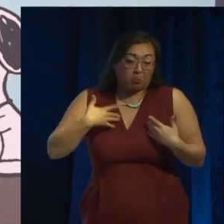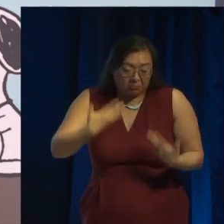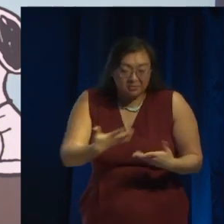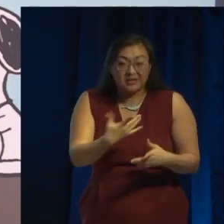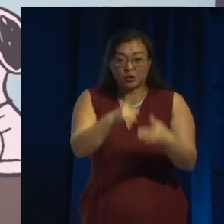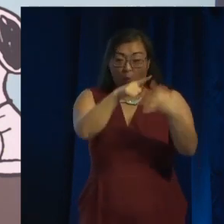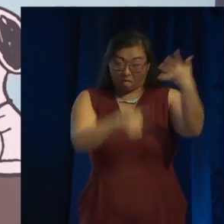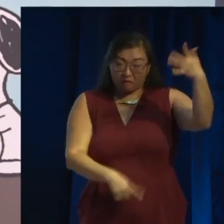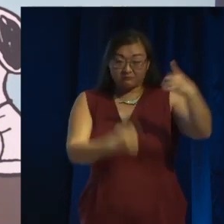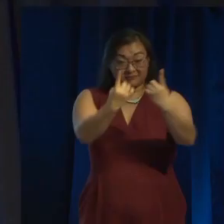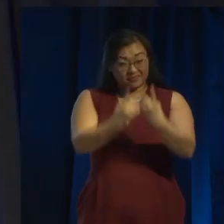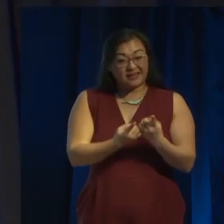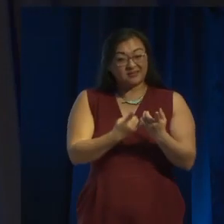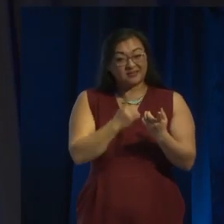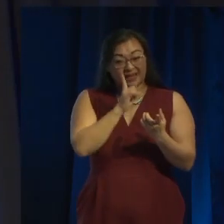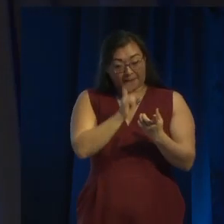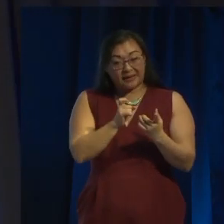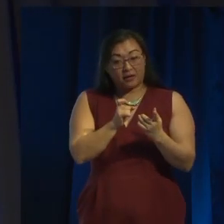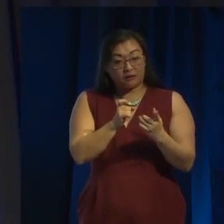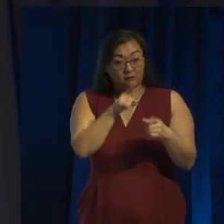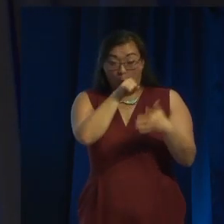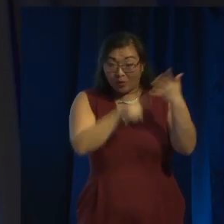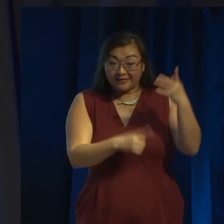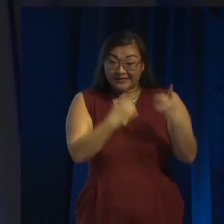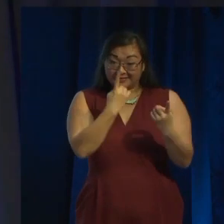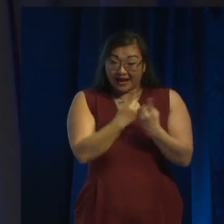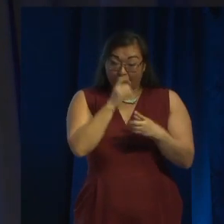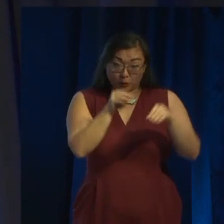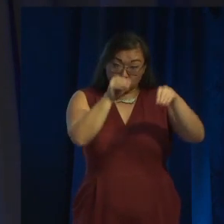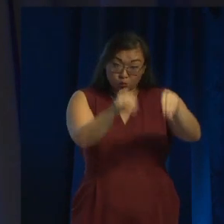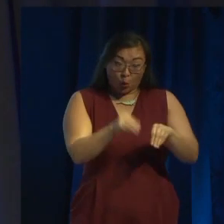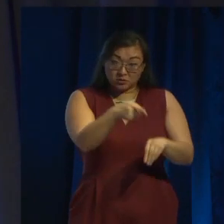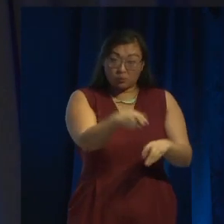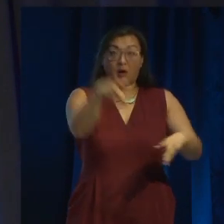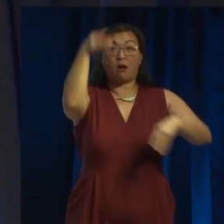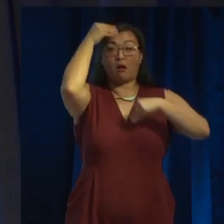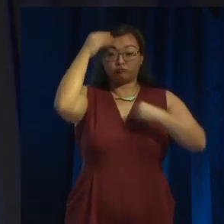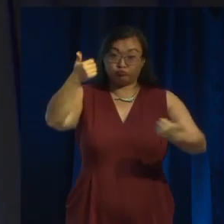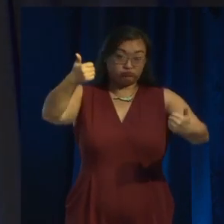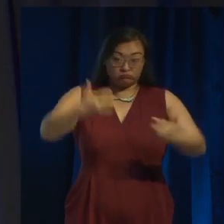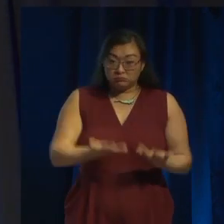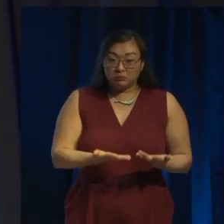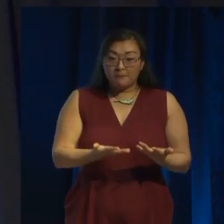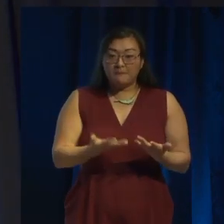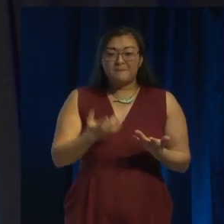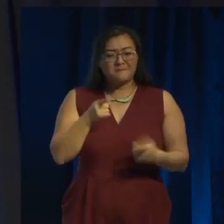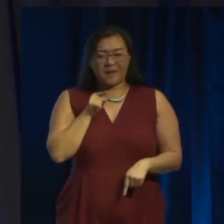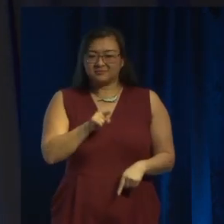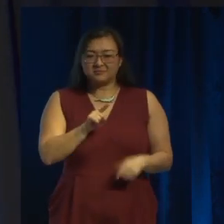bad childhood, can be taught. This is a skill. However, arguably, this is not the most important thing.